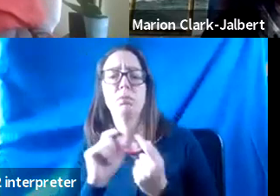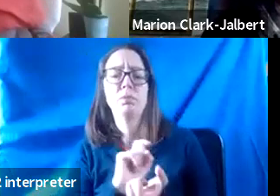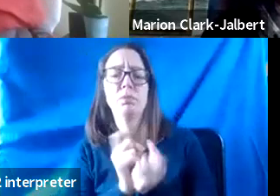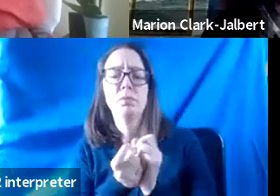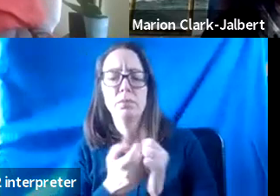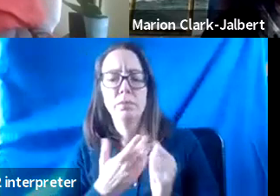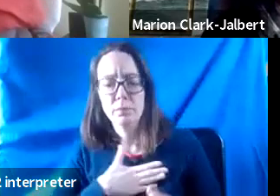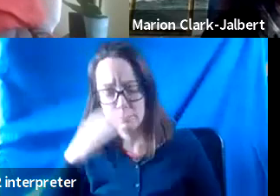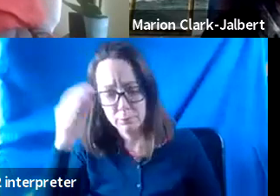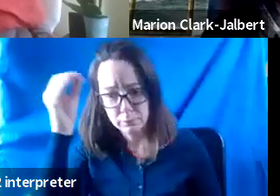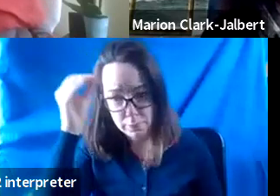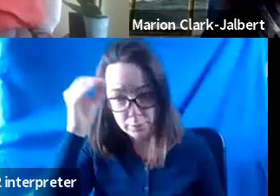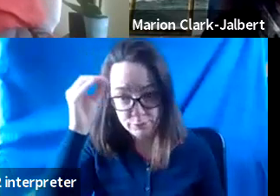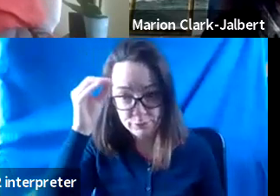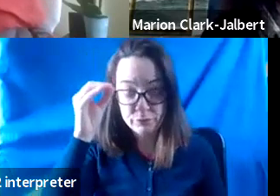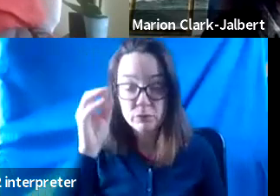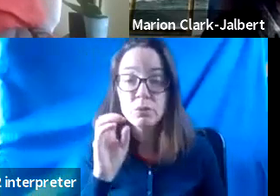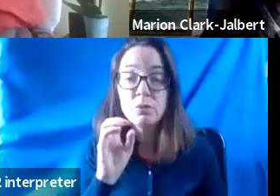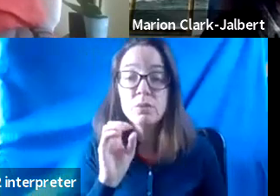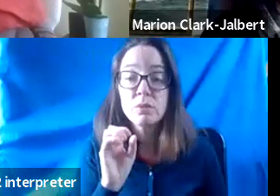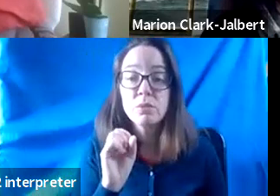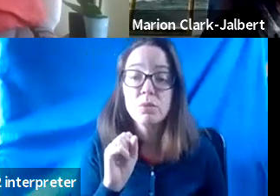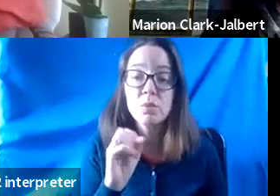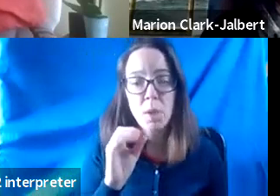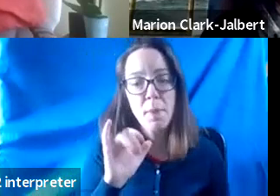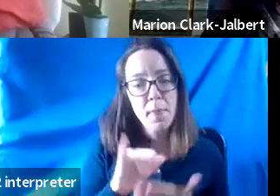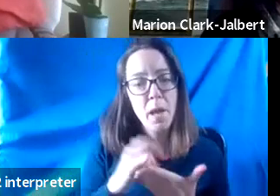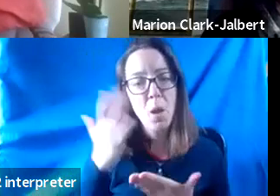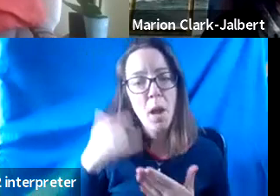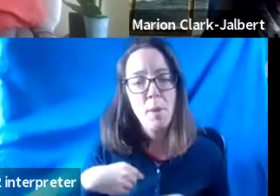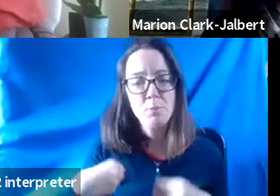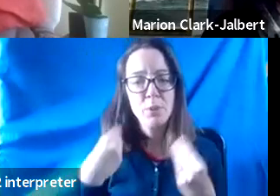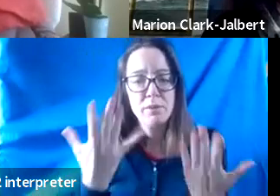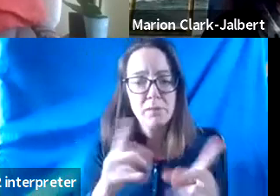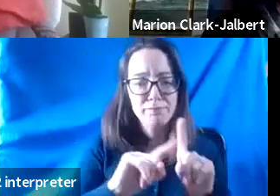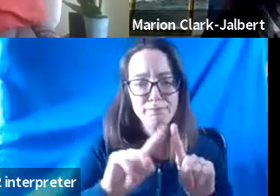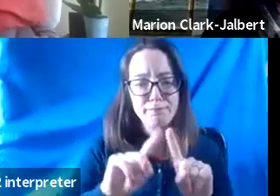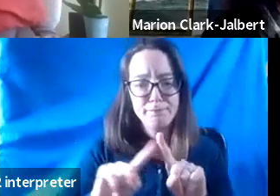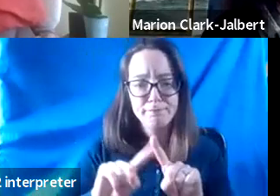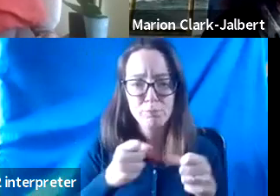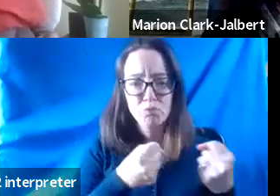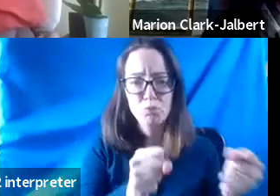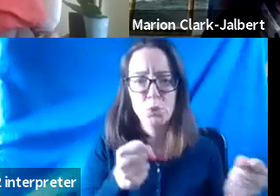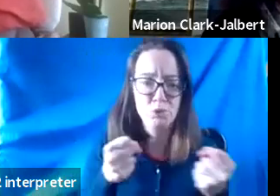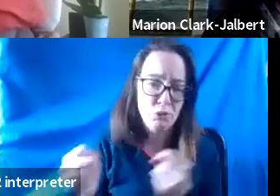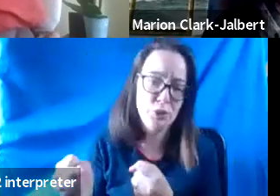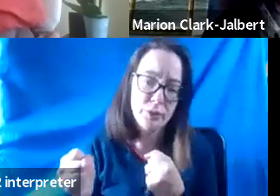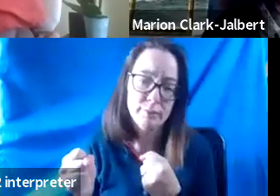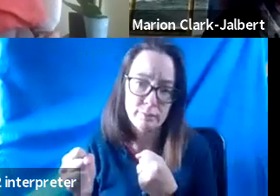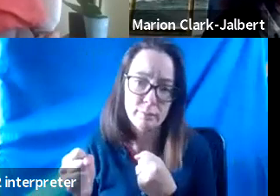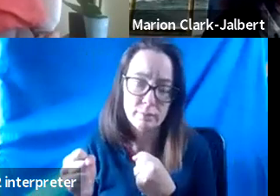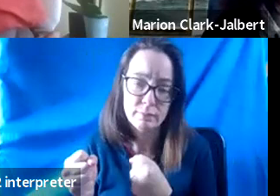multiple strategies and being a little nimble, we're creating different ways for people to